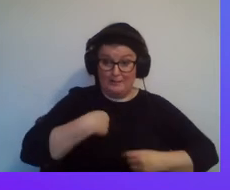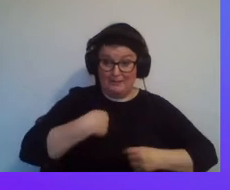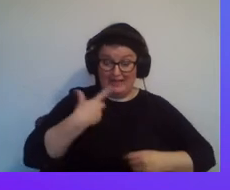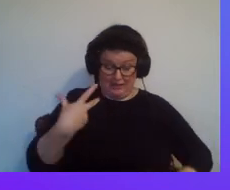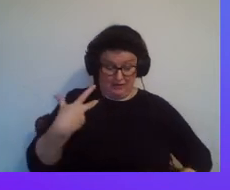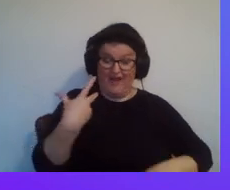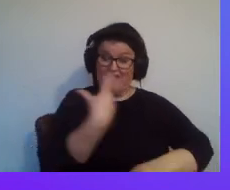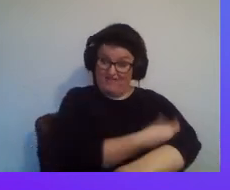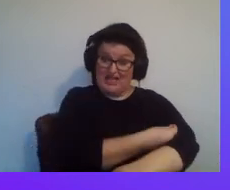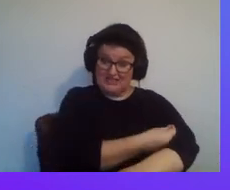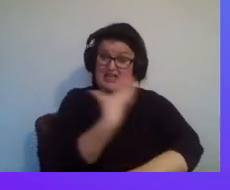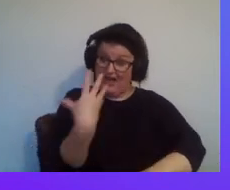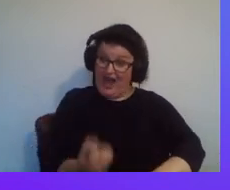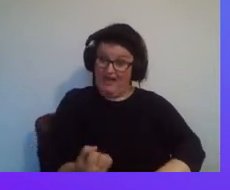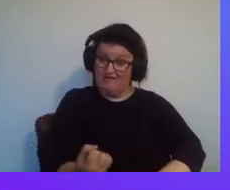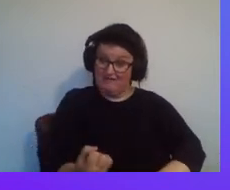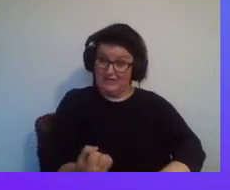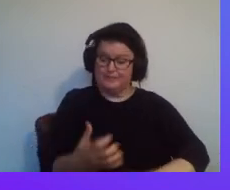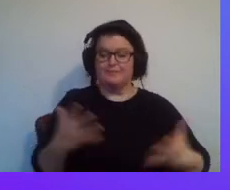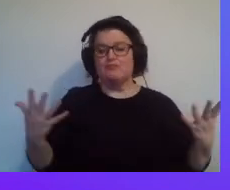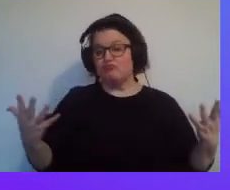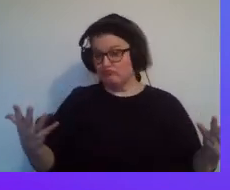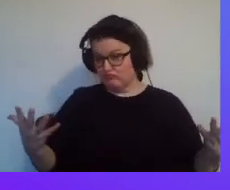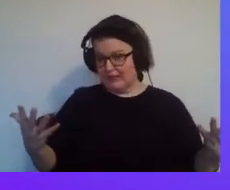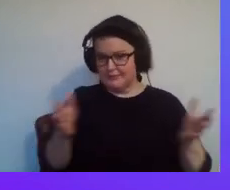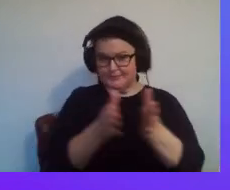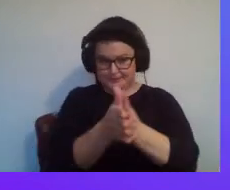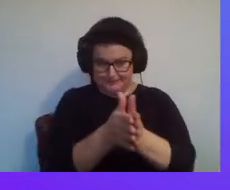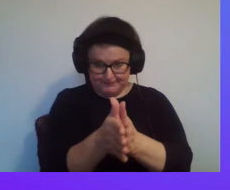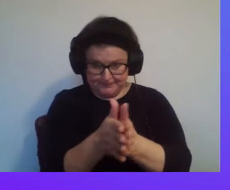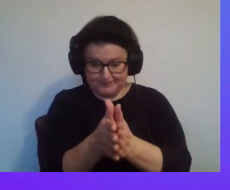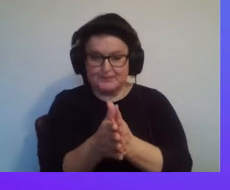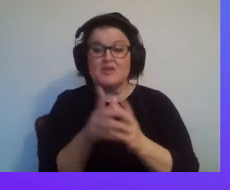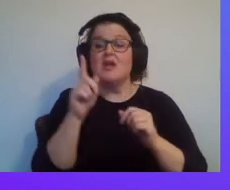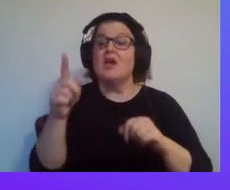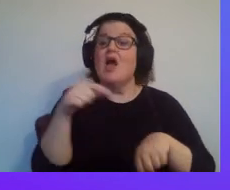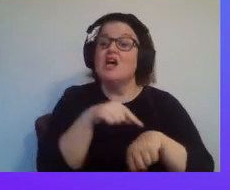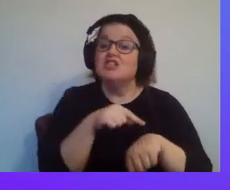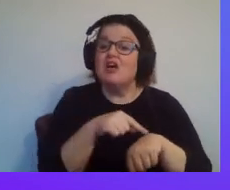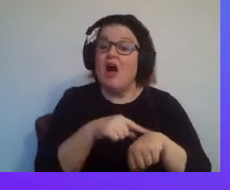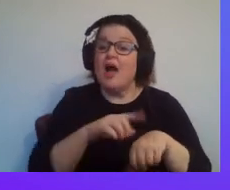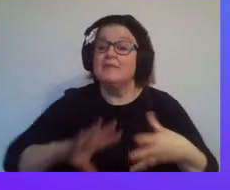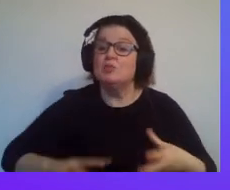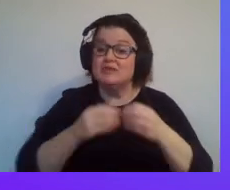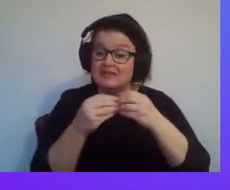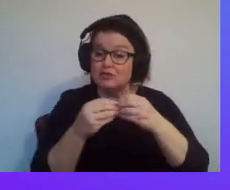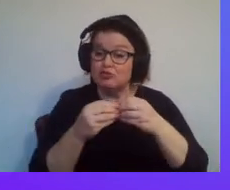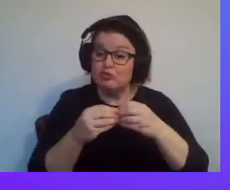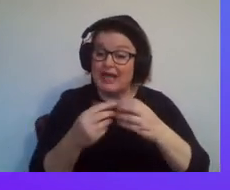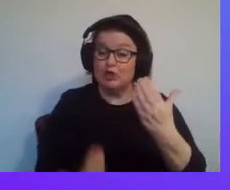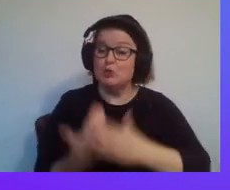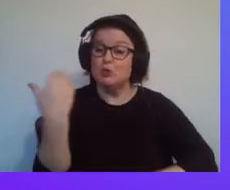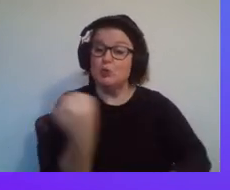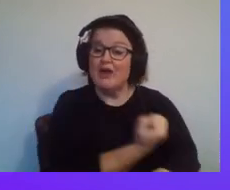to develop both vaccines and drugs, it did take a long time, but that wasn't to do